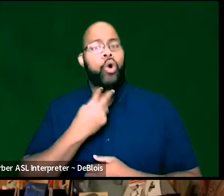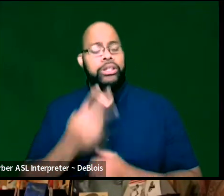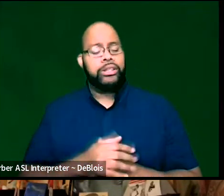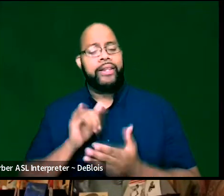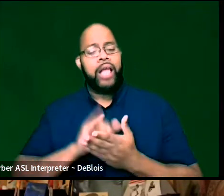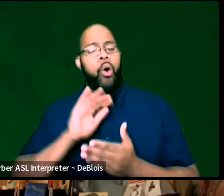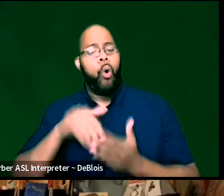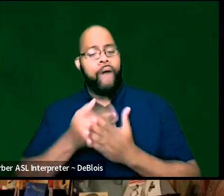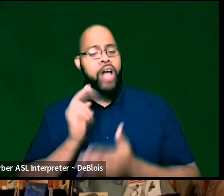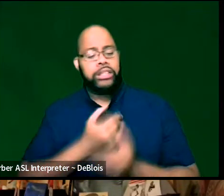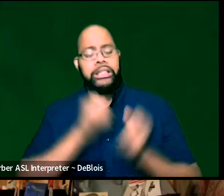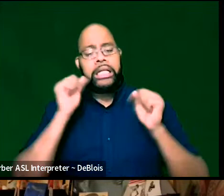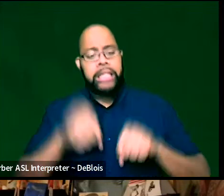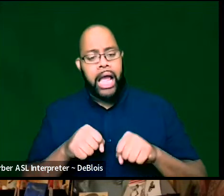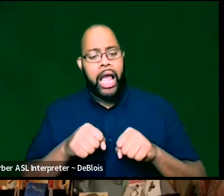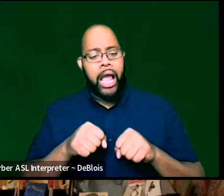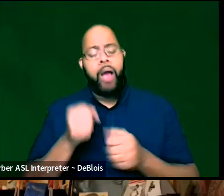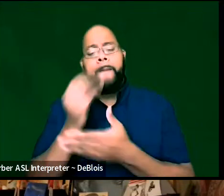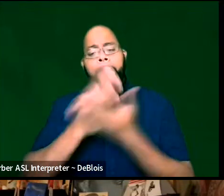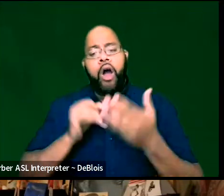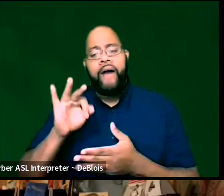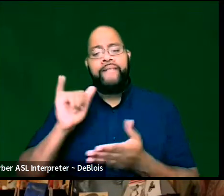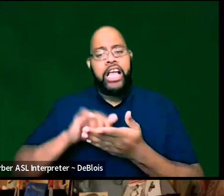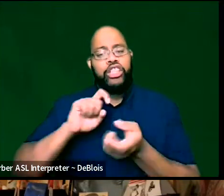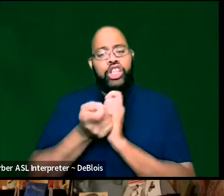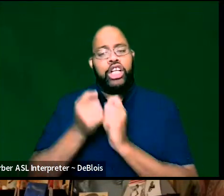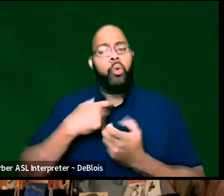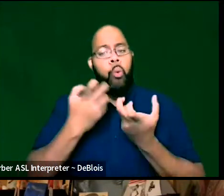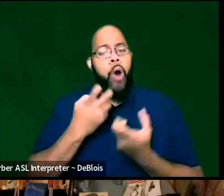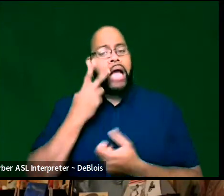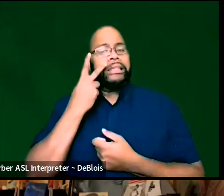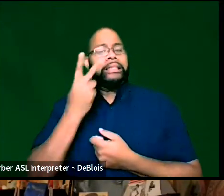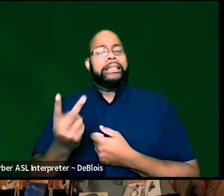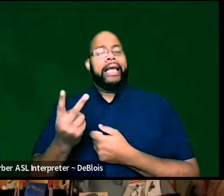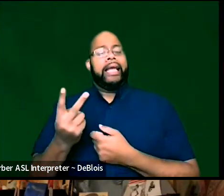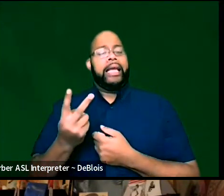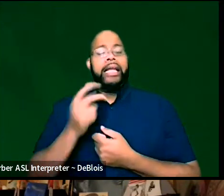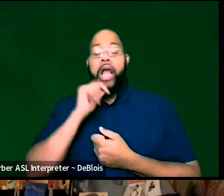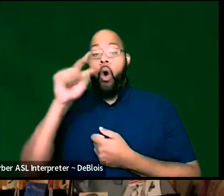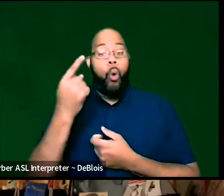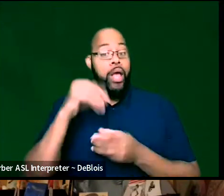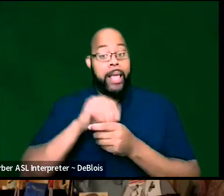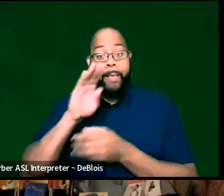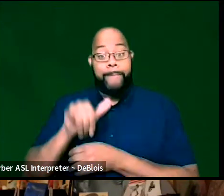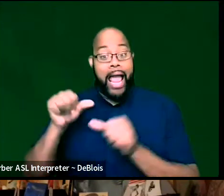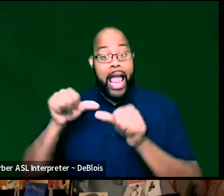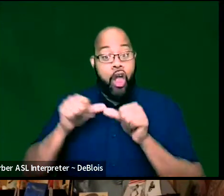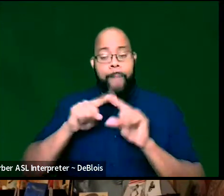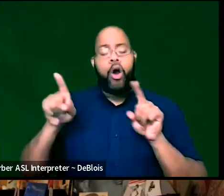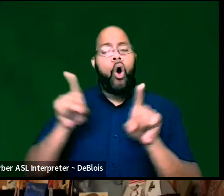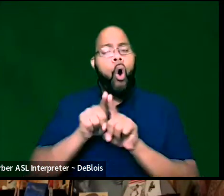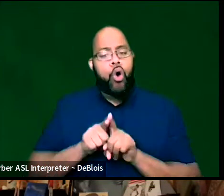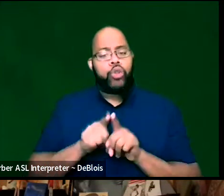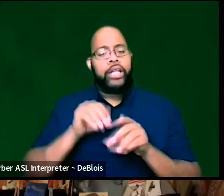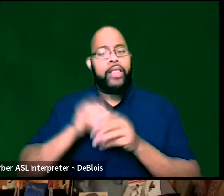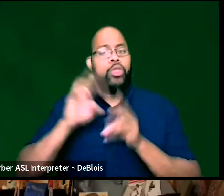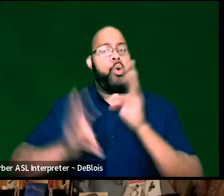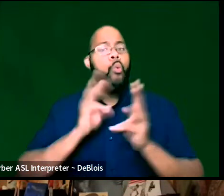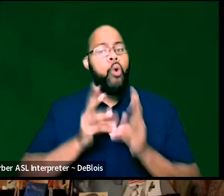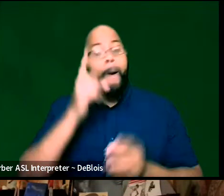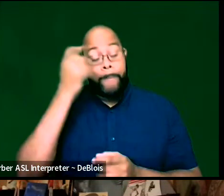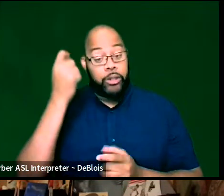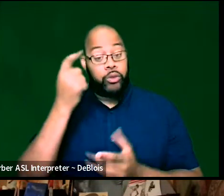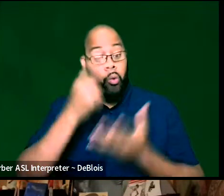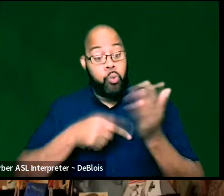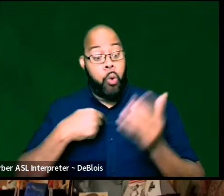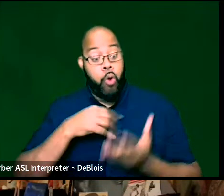that we all can be a part of the change that we want to see, not only in the Bay, but then also in the world. Because what